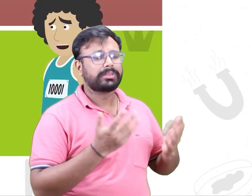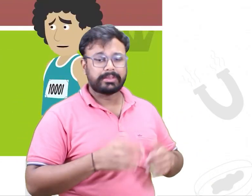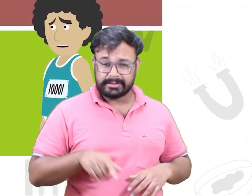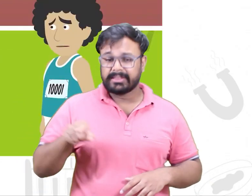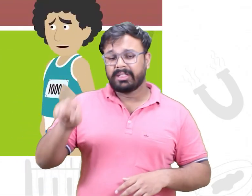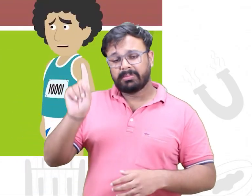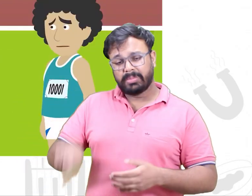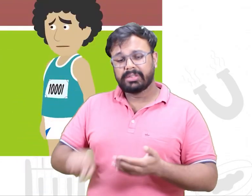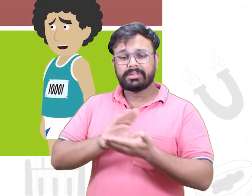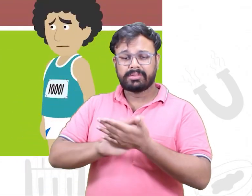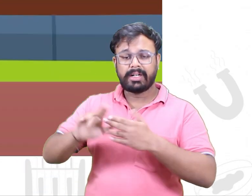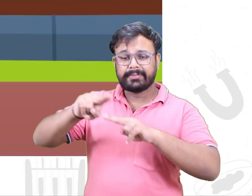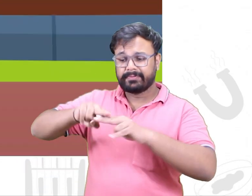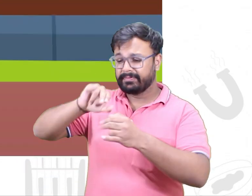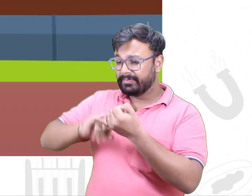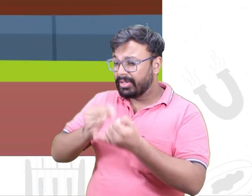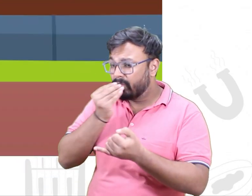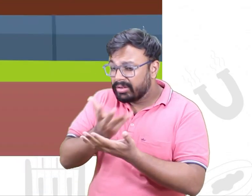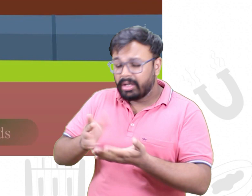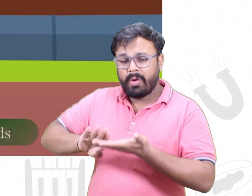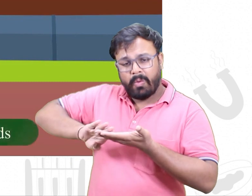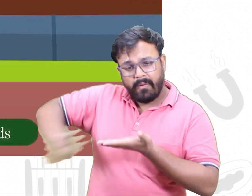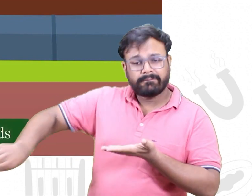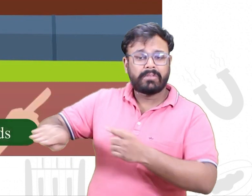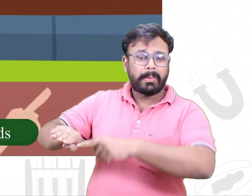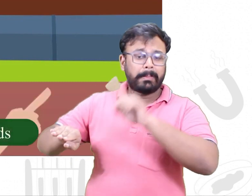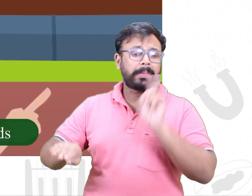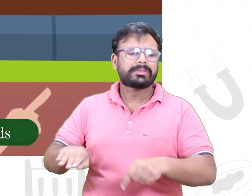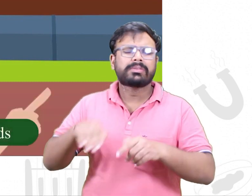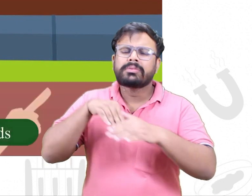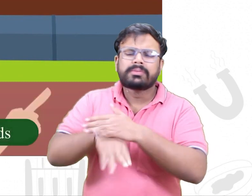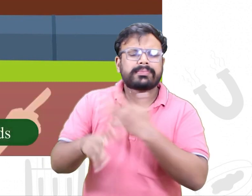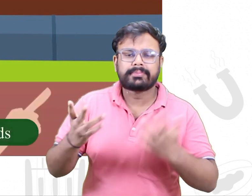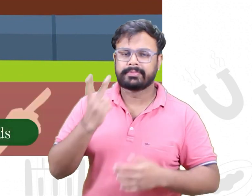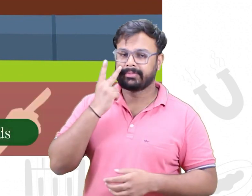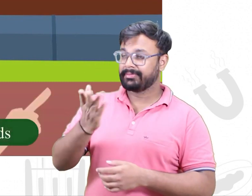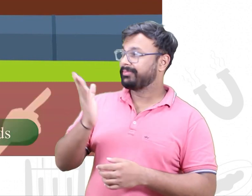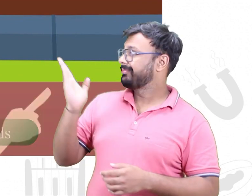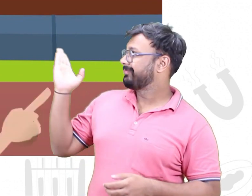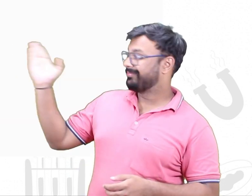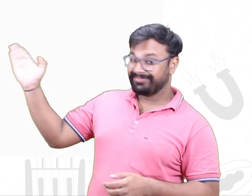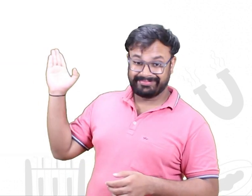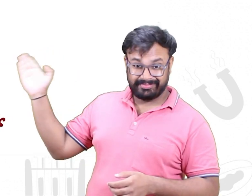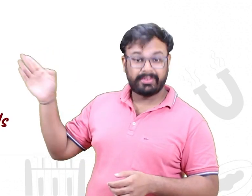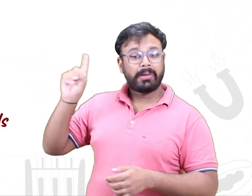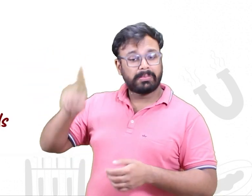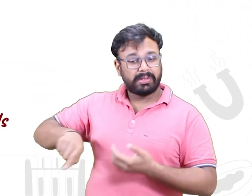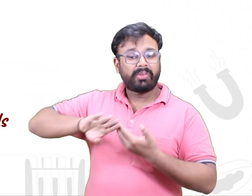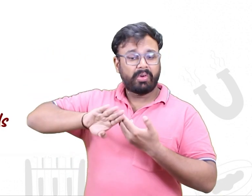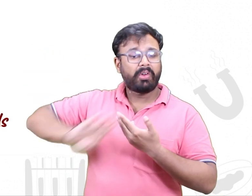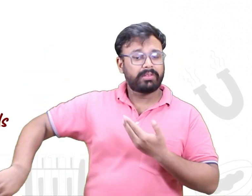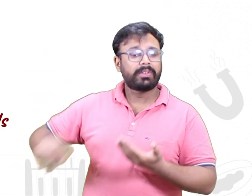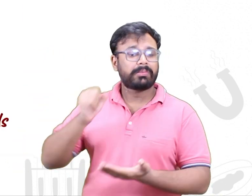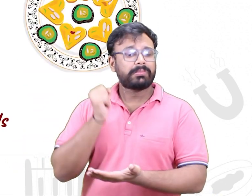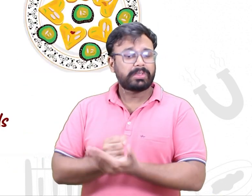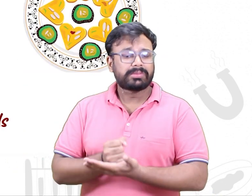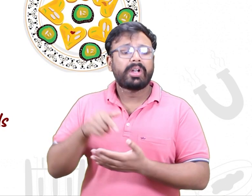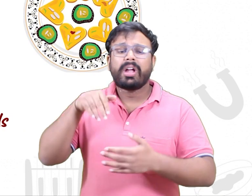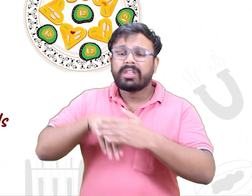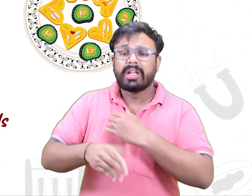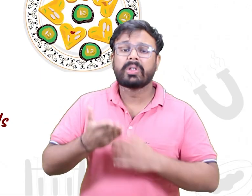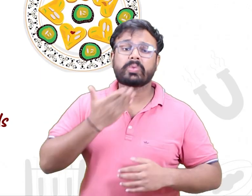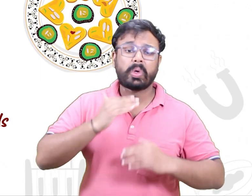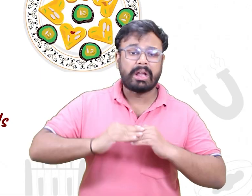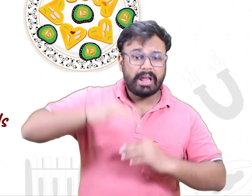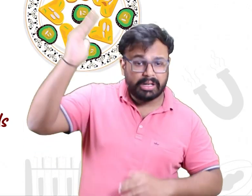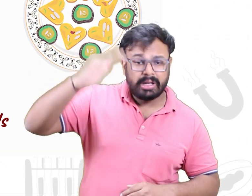then what should we do to protect ourselves? You all should avoid HFSS food items like food that have high levels